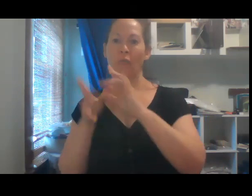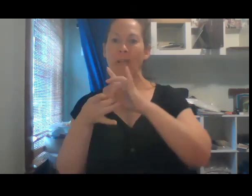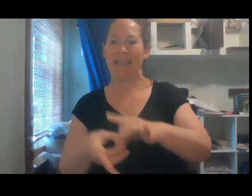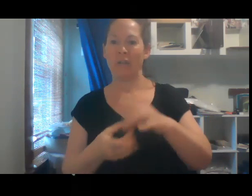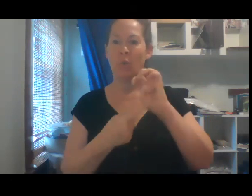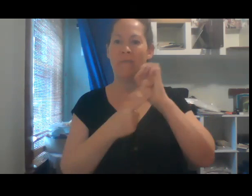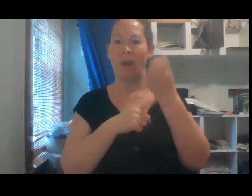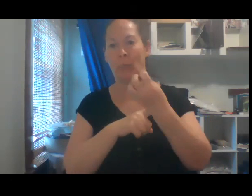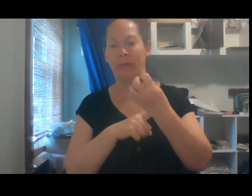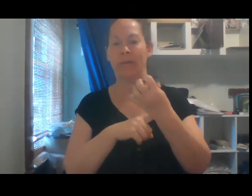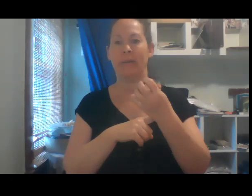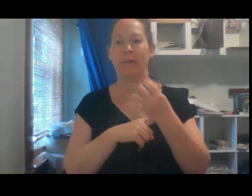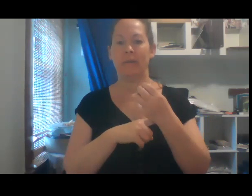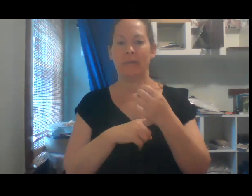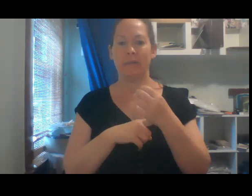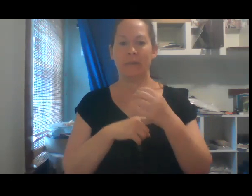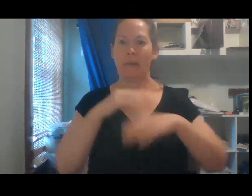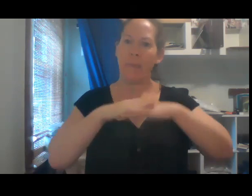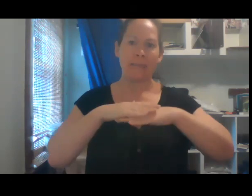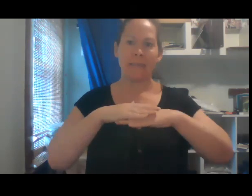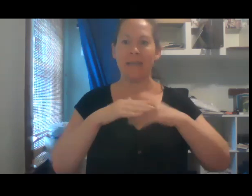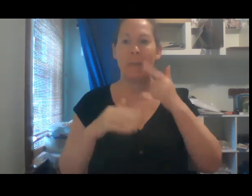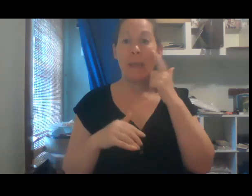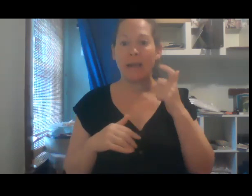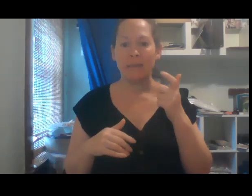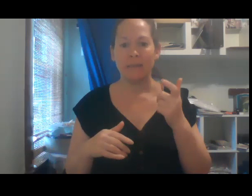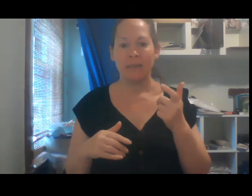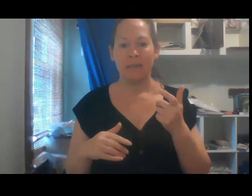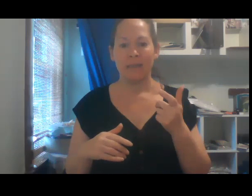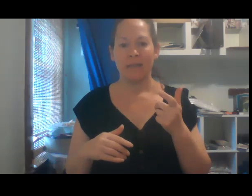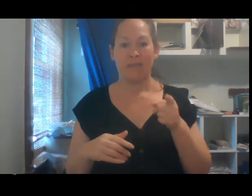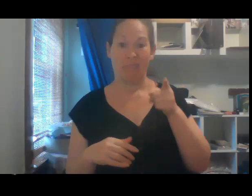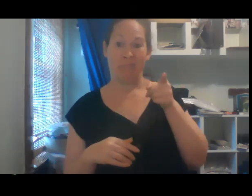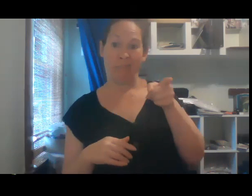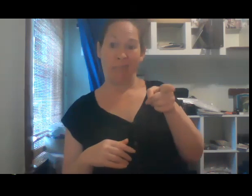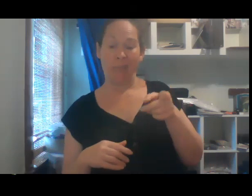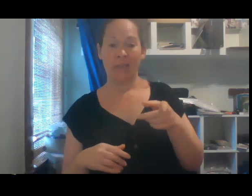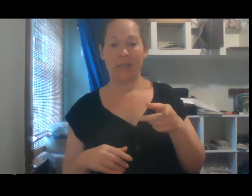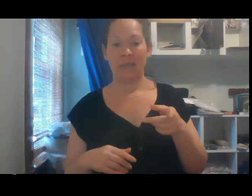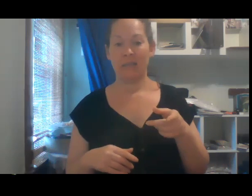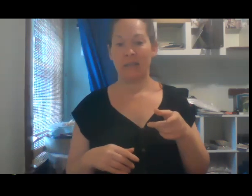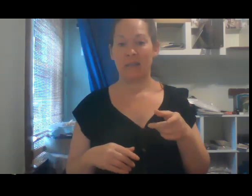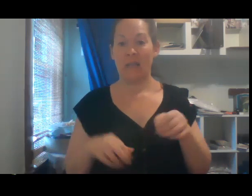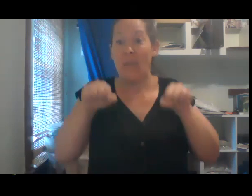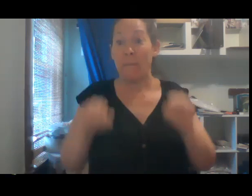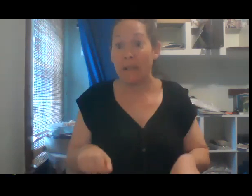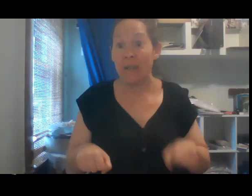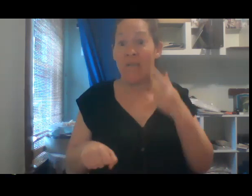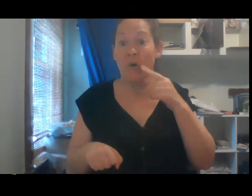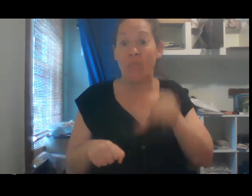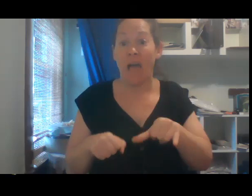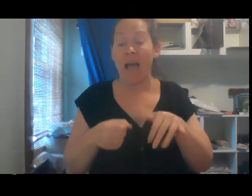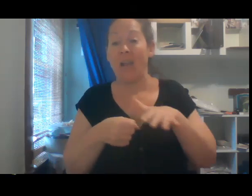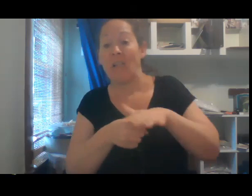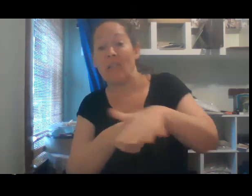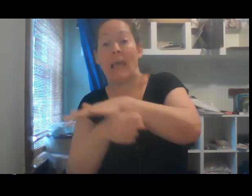environmental capacity, because what happens is this carrying capacity is the ability for the land to